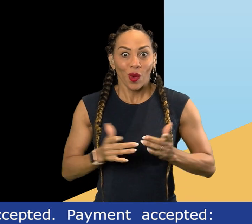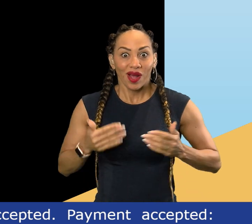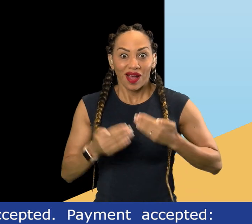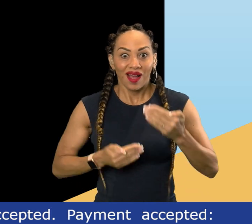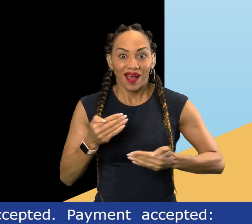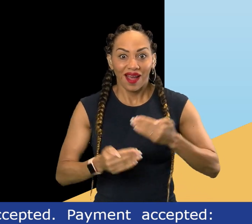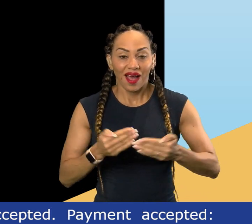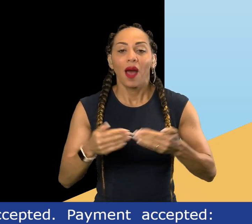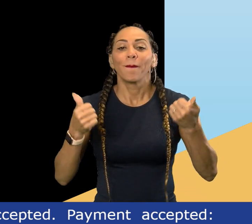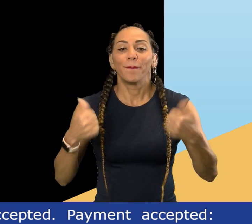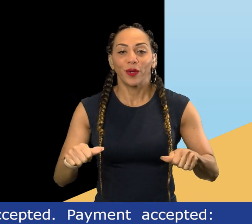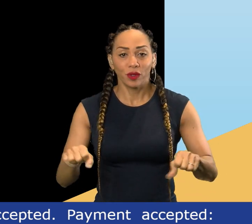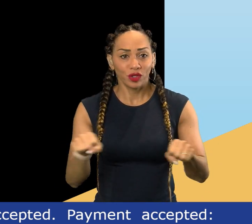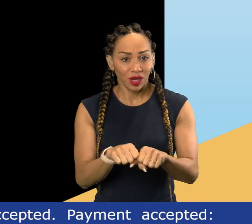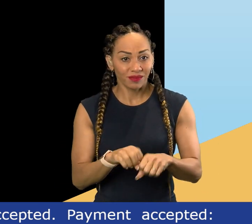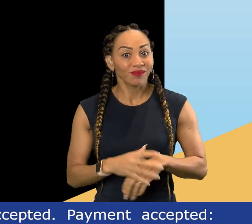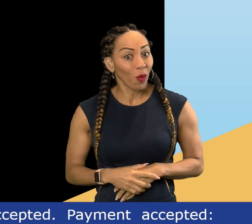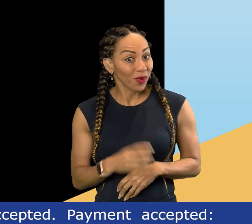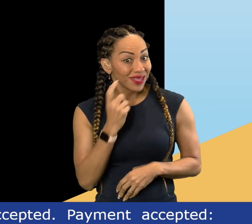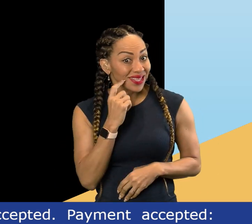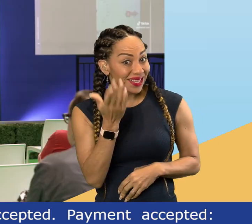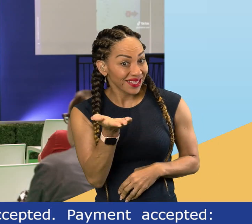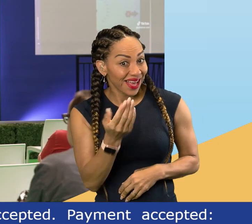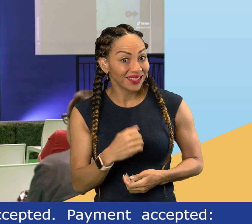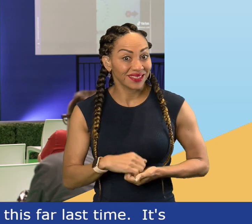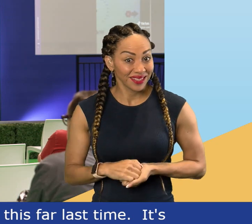It's charging. As easy as that.